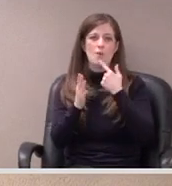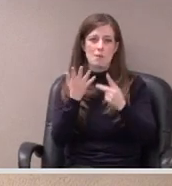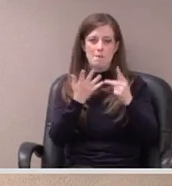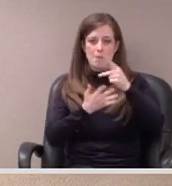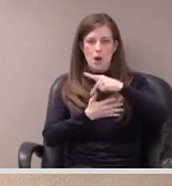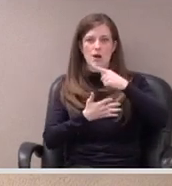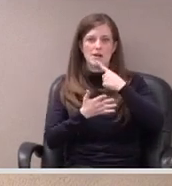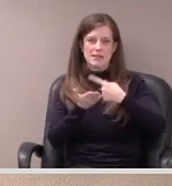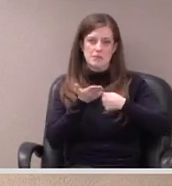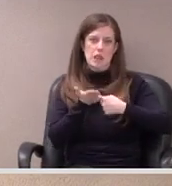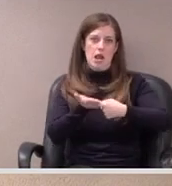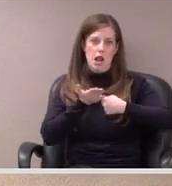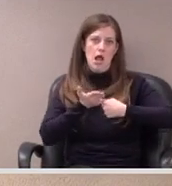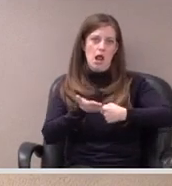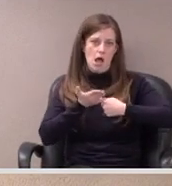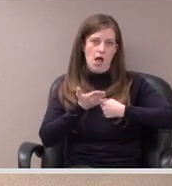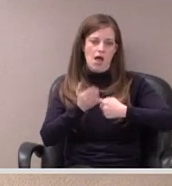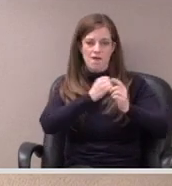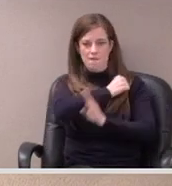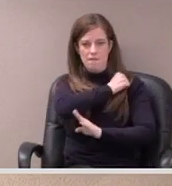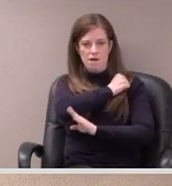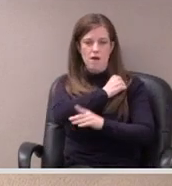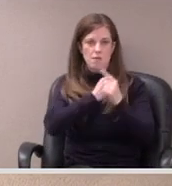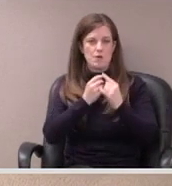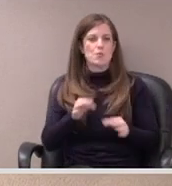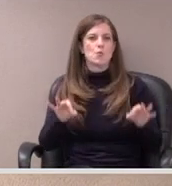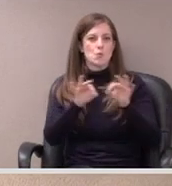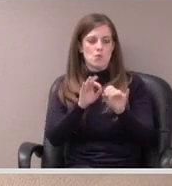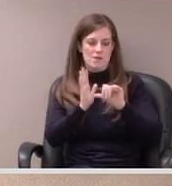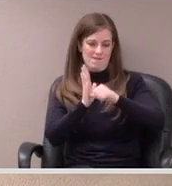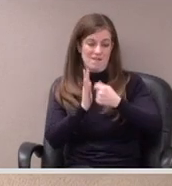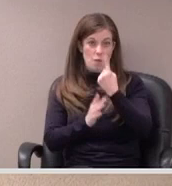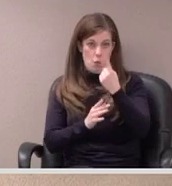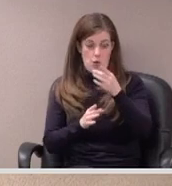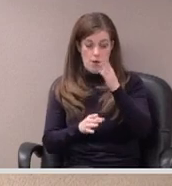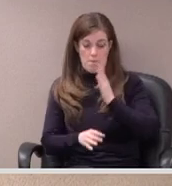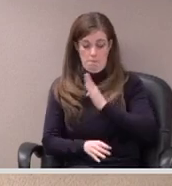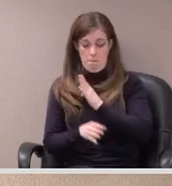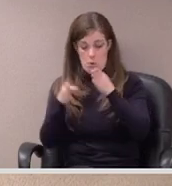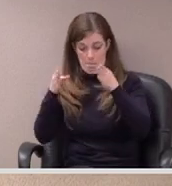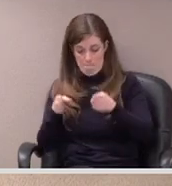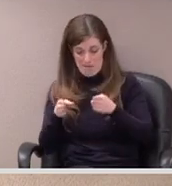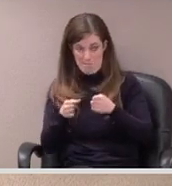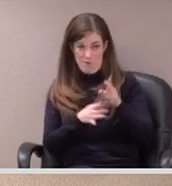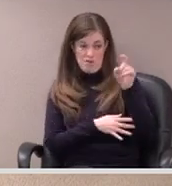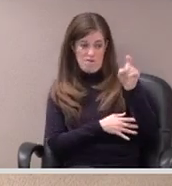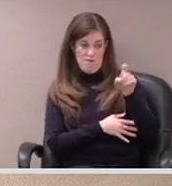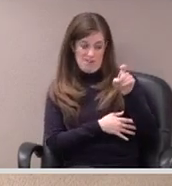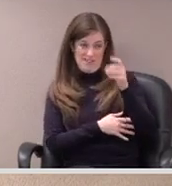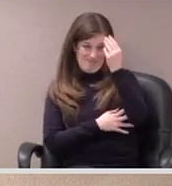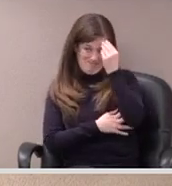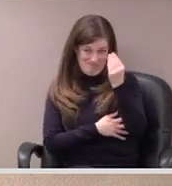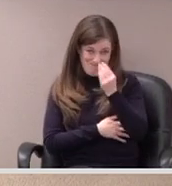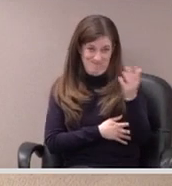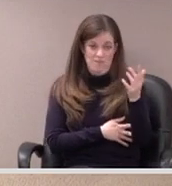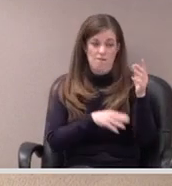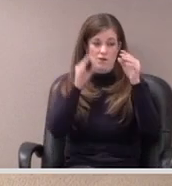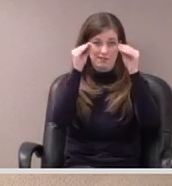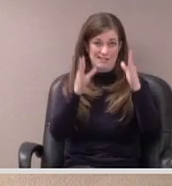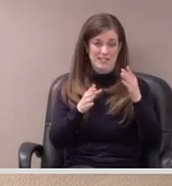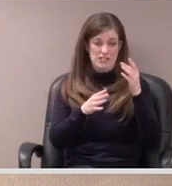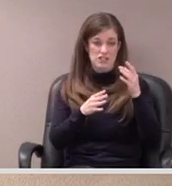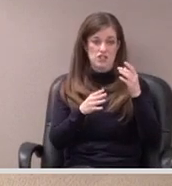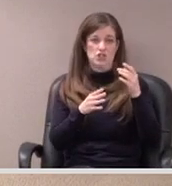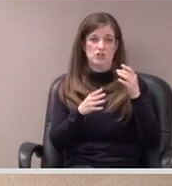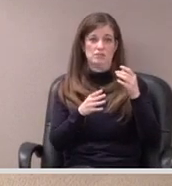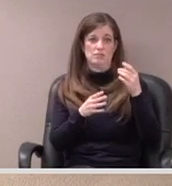in the fall. It's worth emphasizing from one board member the need for teacher salary